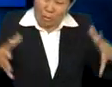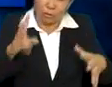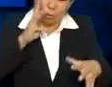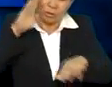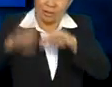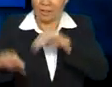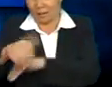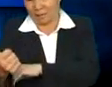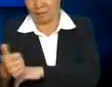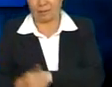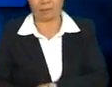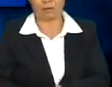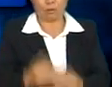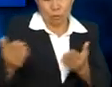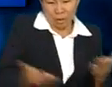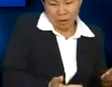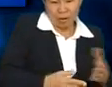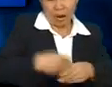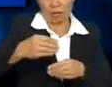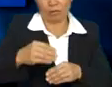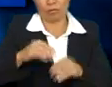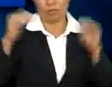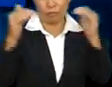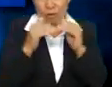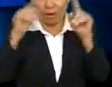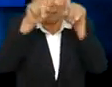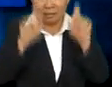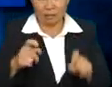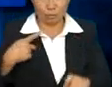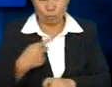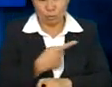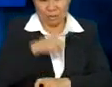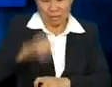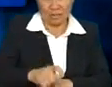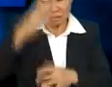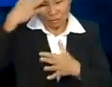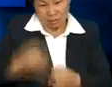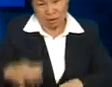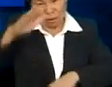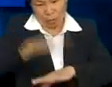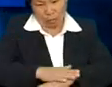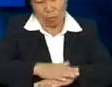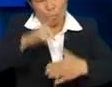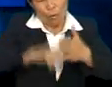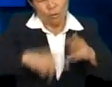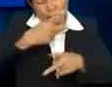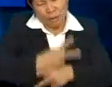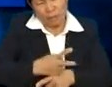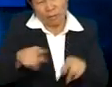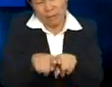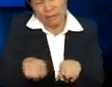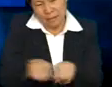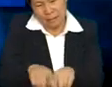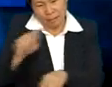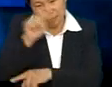water than others. To carry out the fair test, we need to decide on what to keep